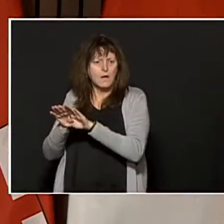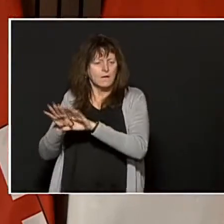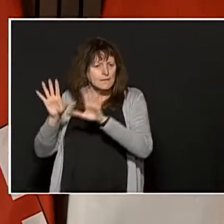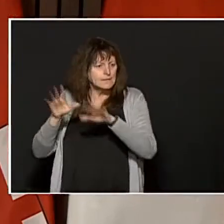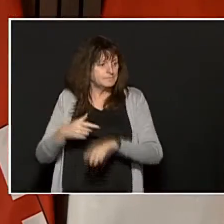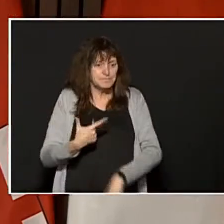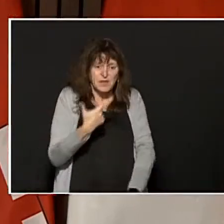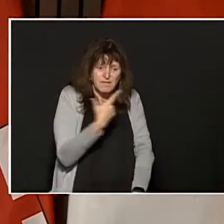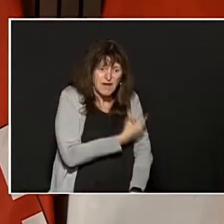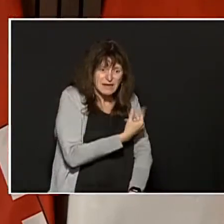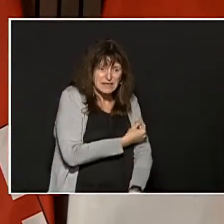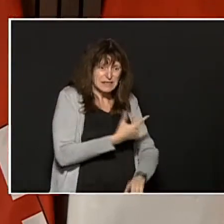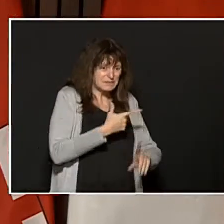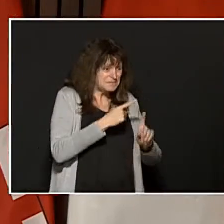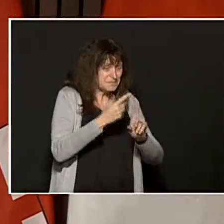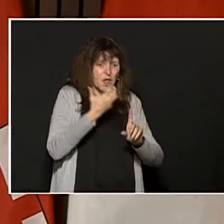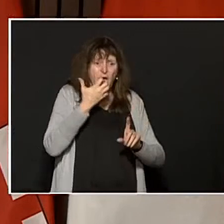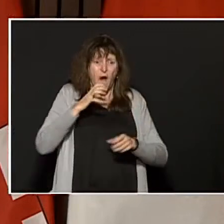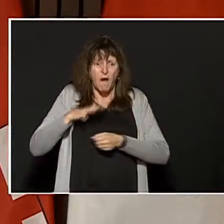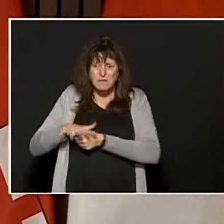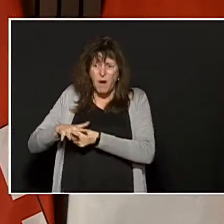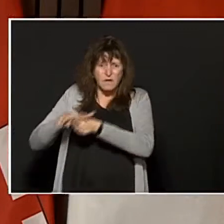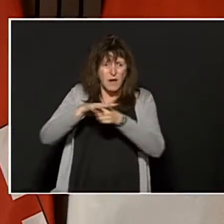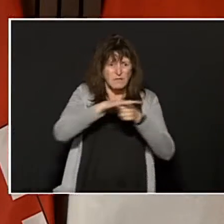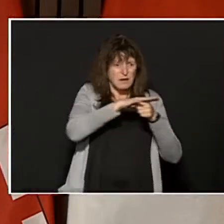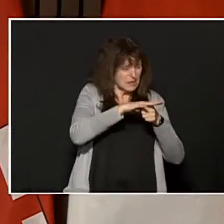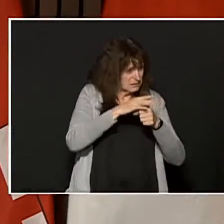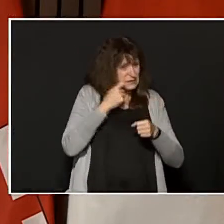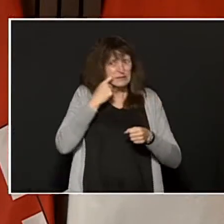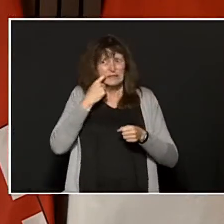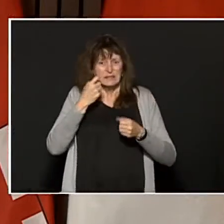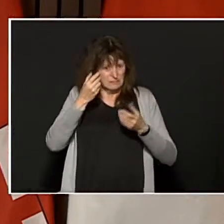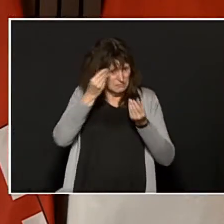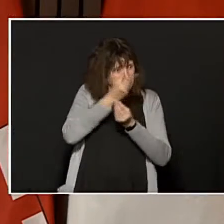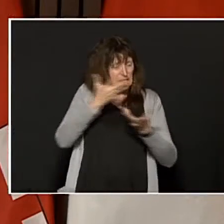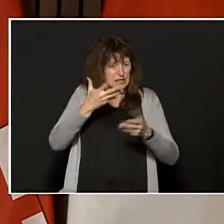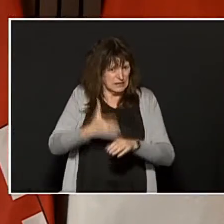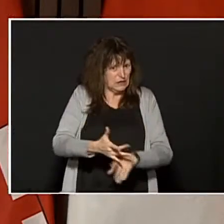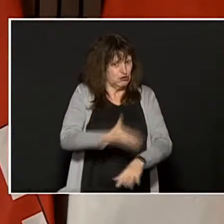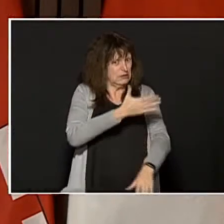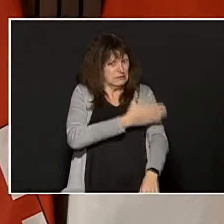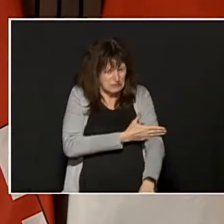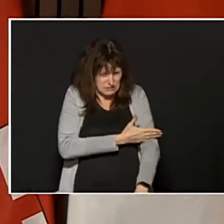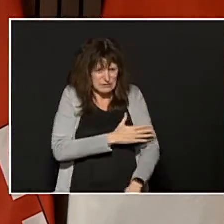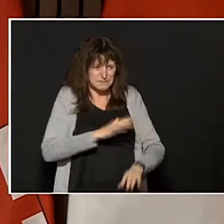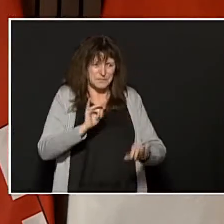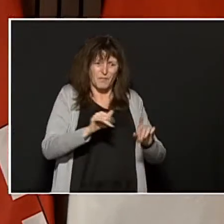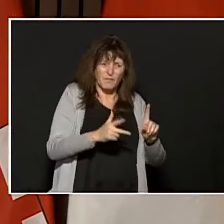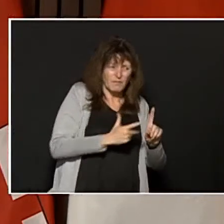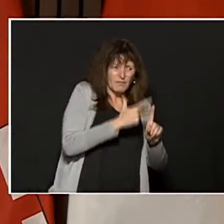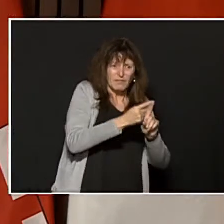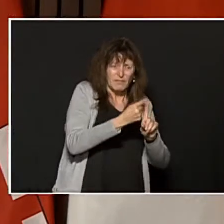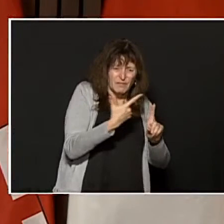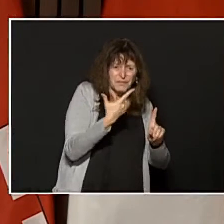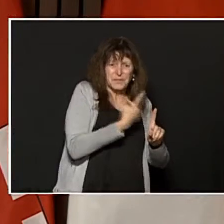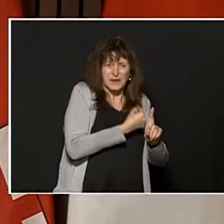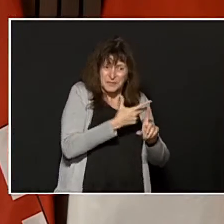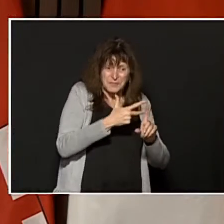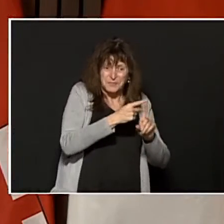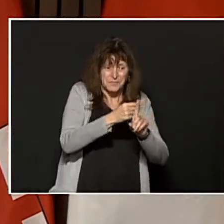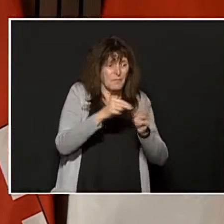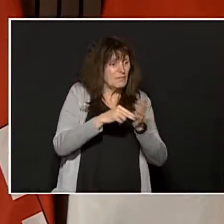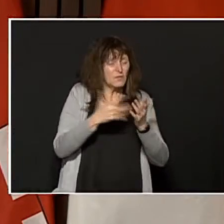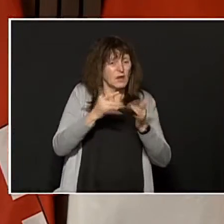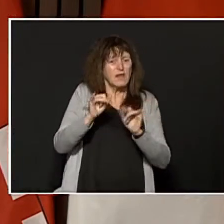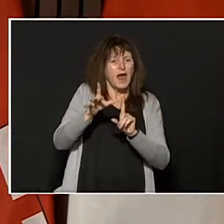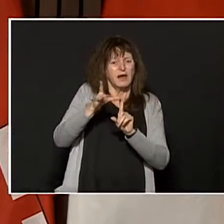announced. Doubling down on this commitment means the cases will come down faster. So thank you. So